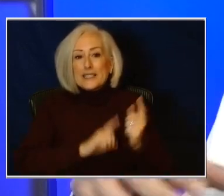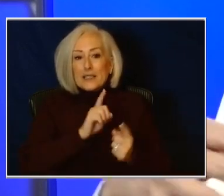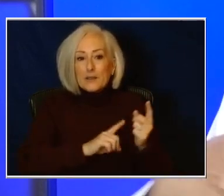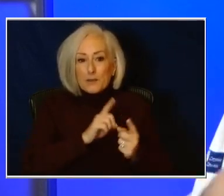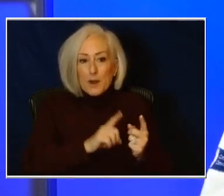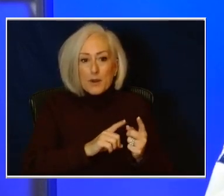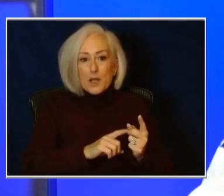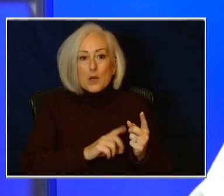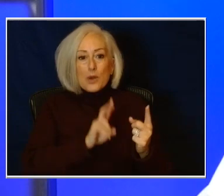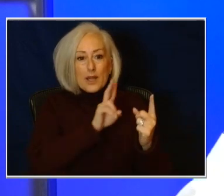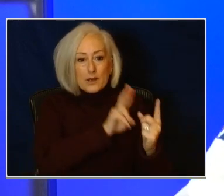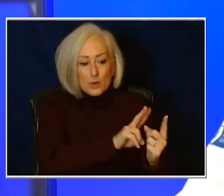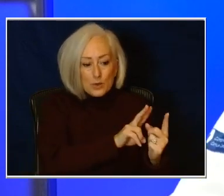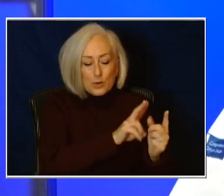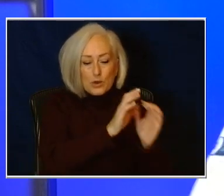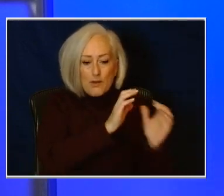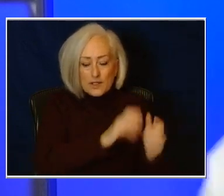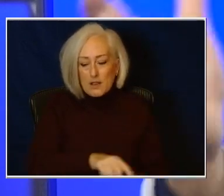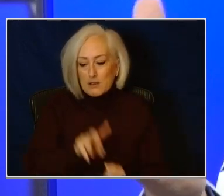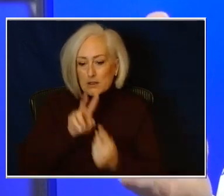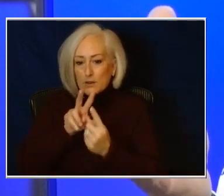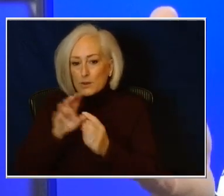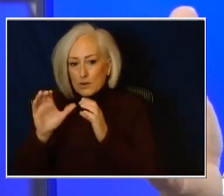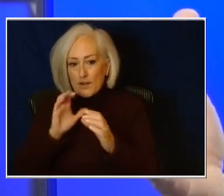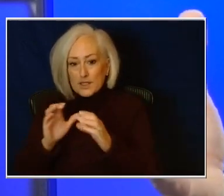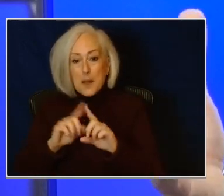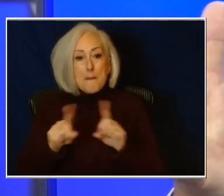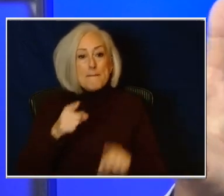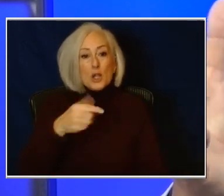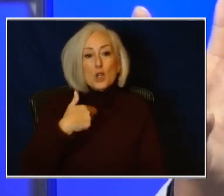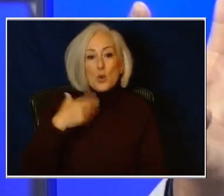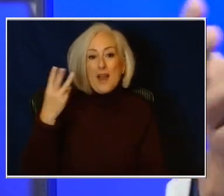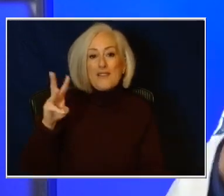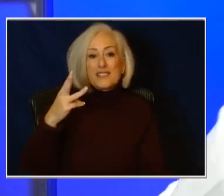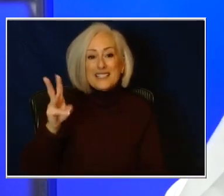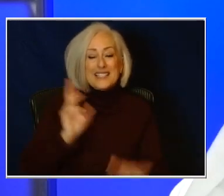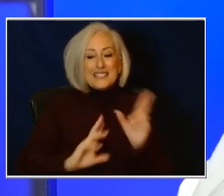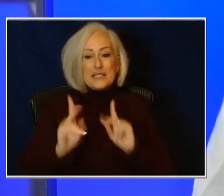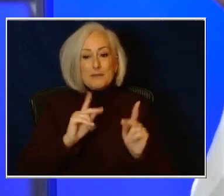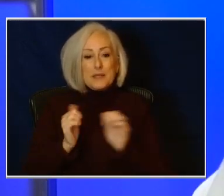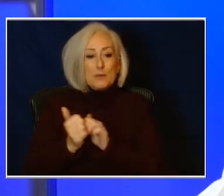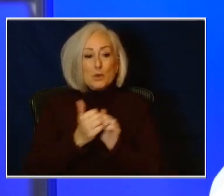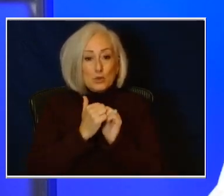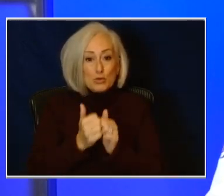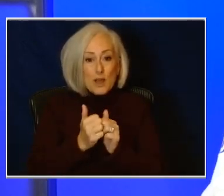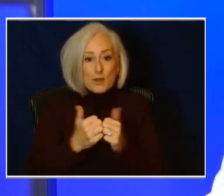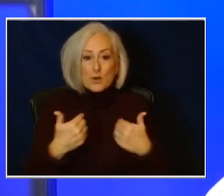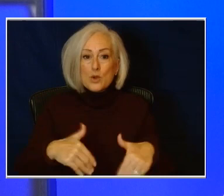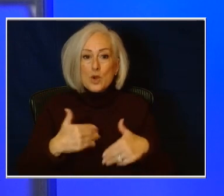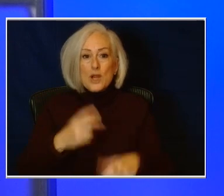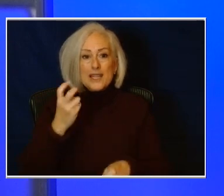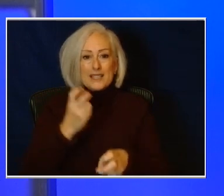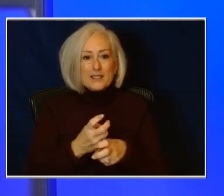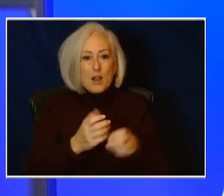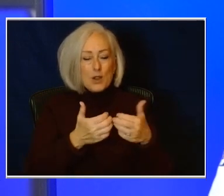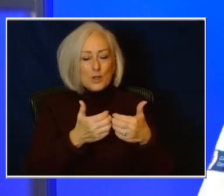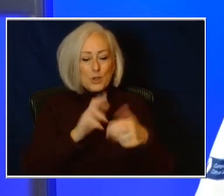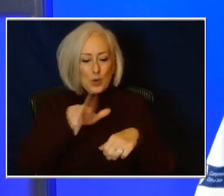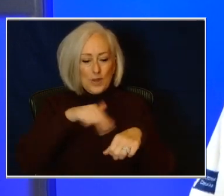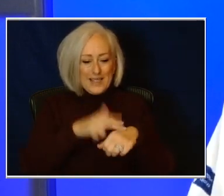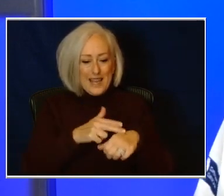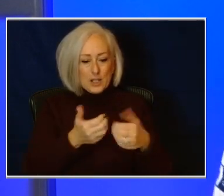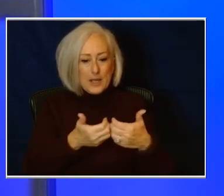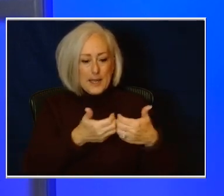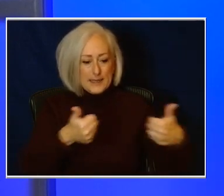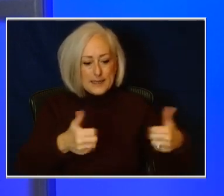small groups. But when you have 16 people together on a Zoom meeting, it's really hard to break off naturally and have sort of